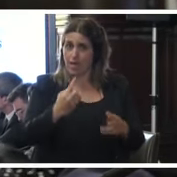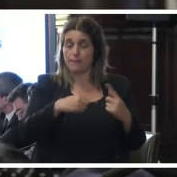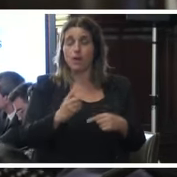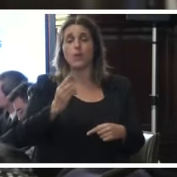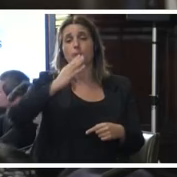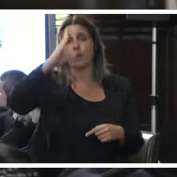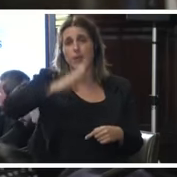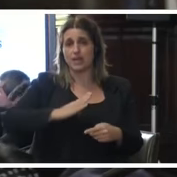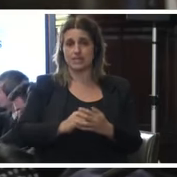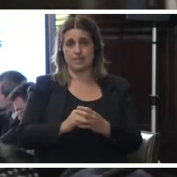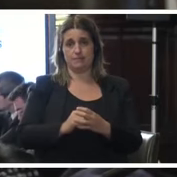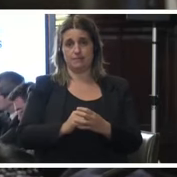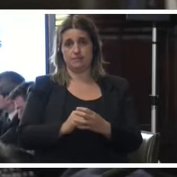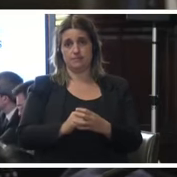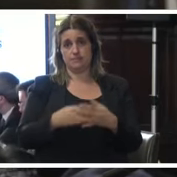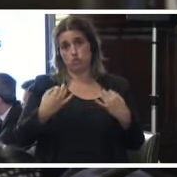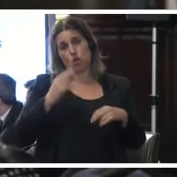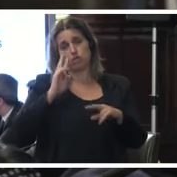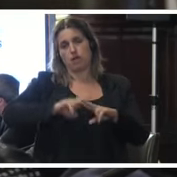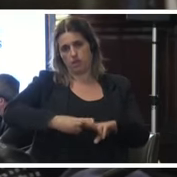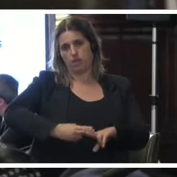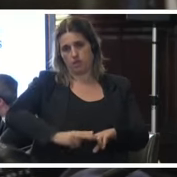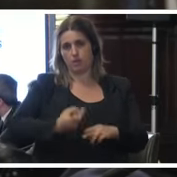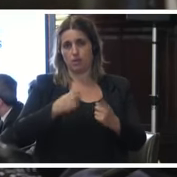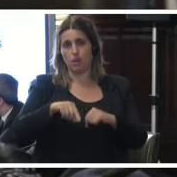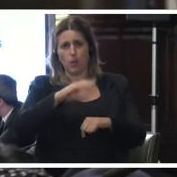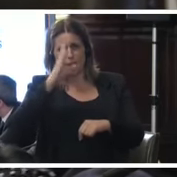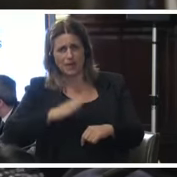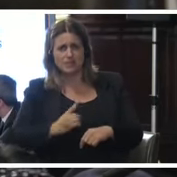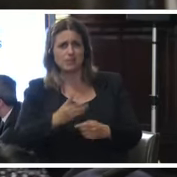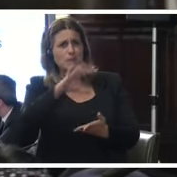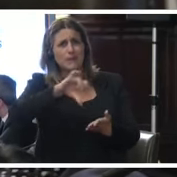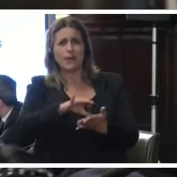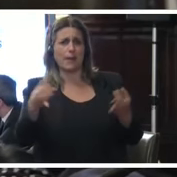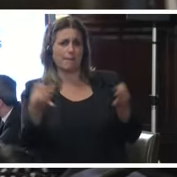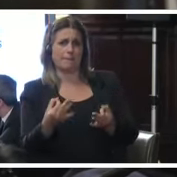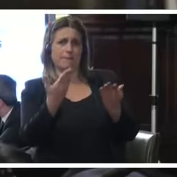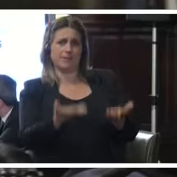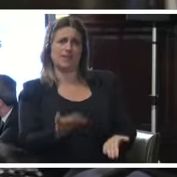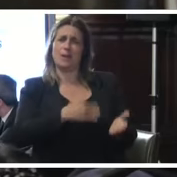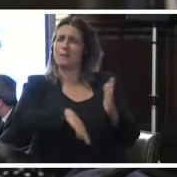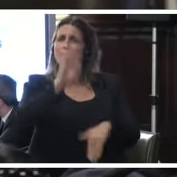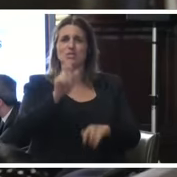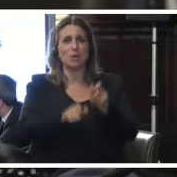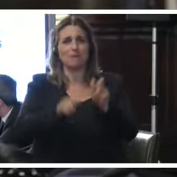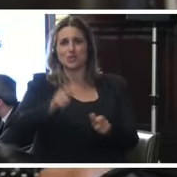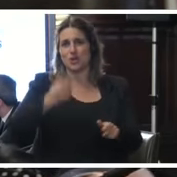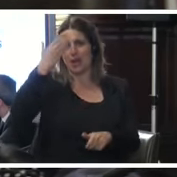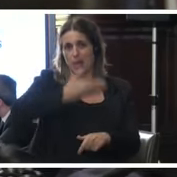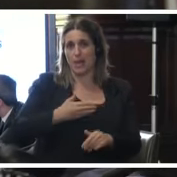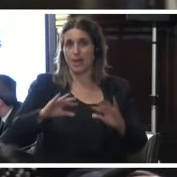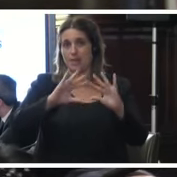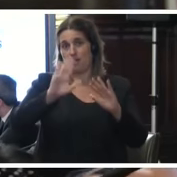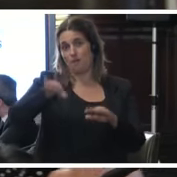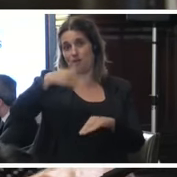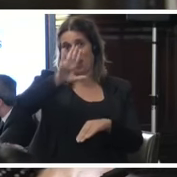on saying, is a special country, you have the largest population, black population outside of the continent of Africa in